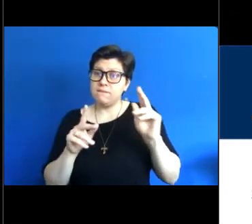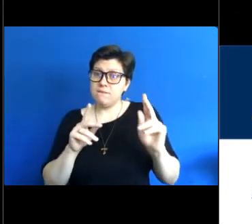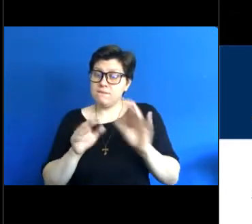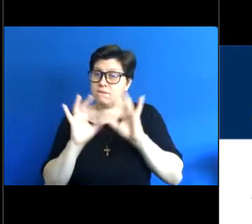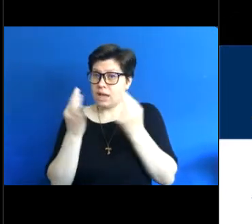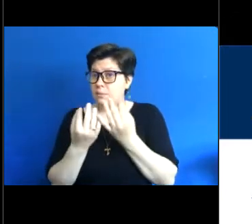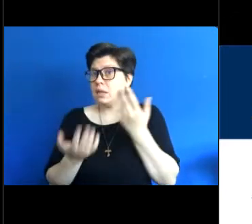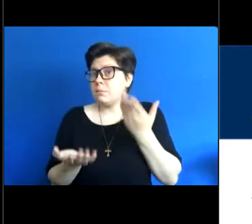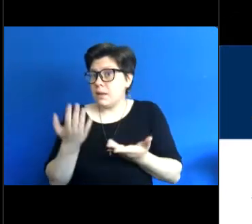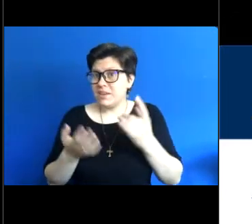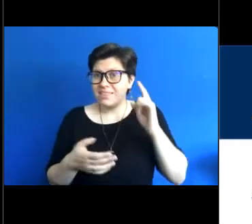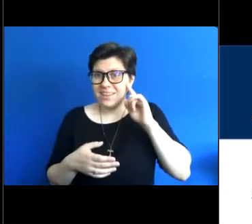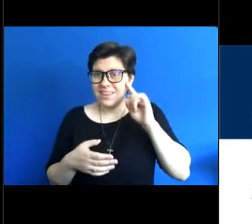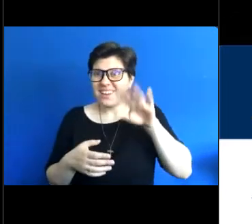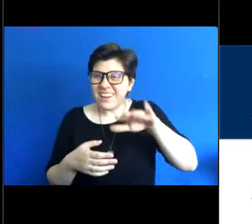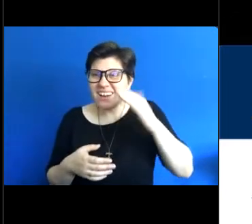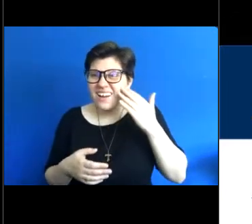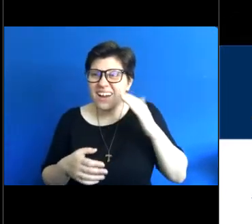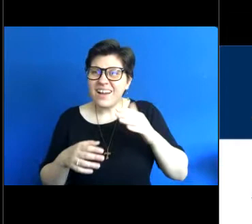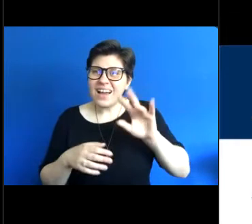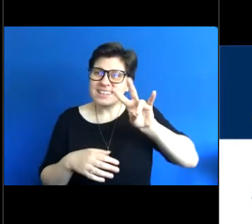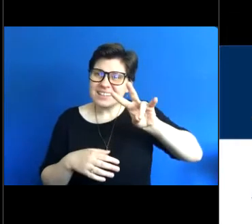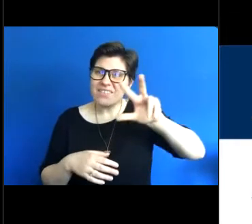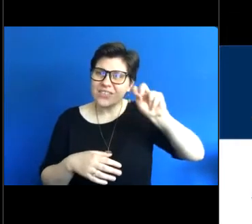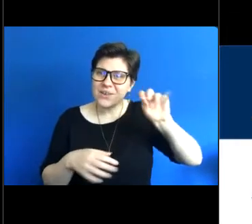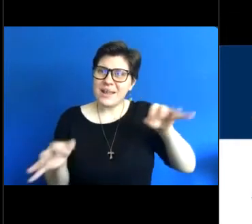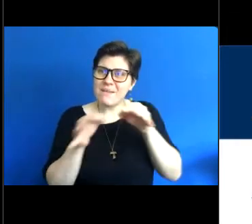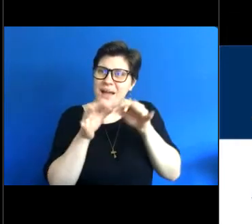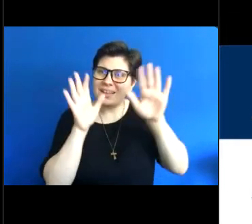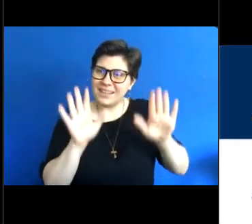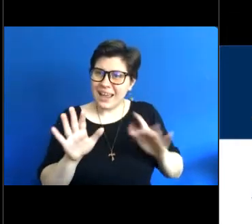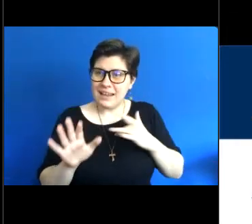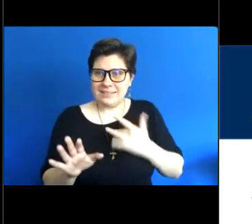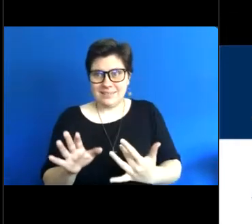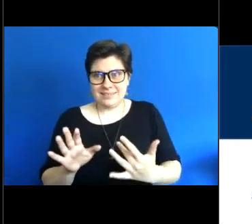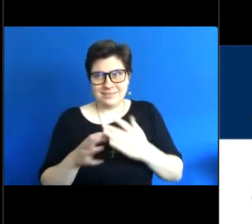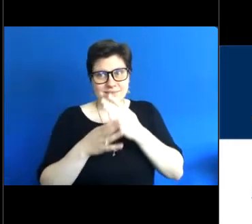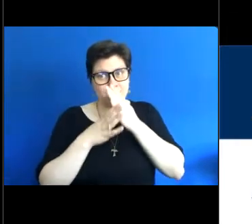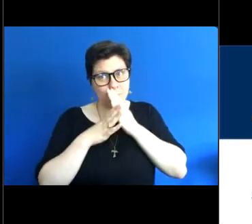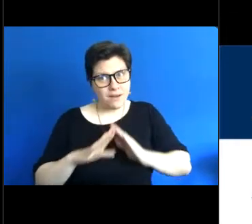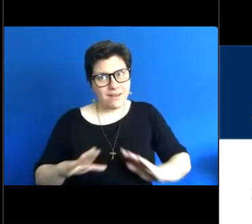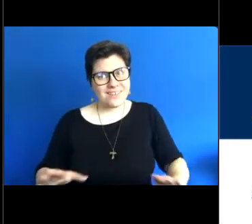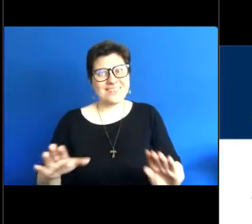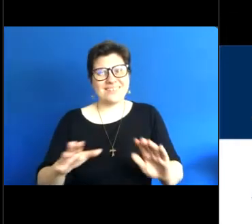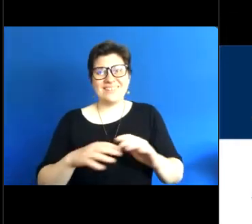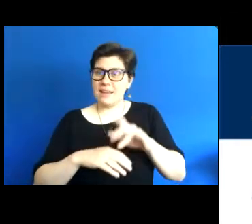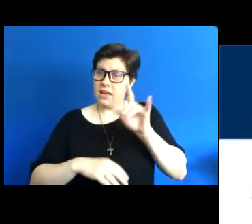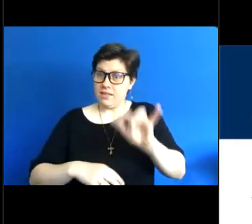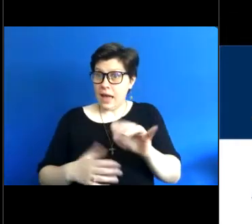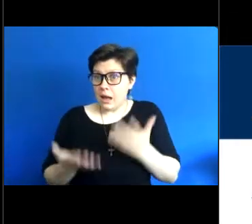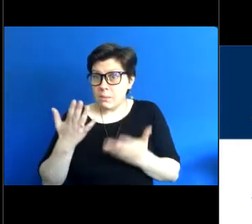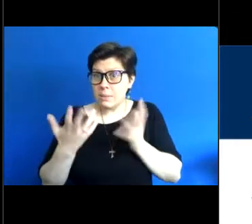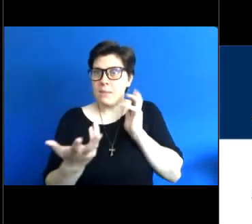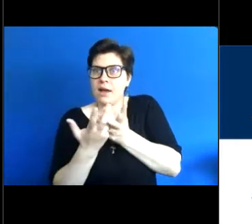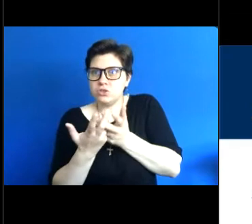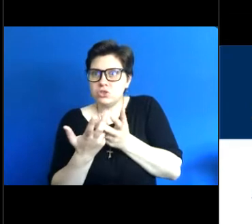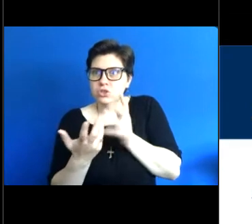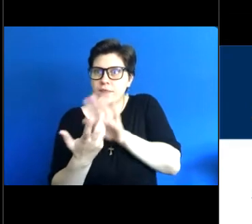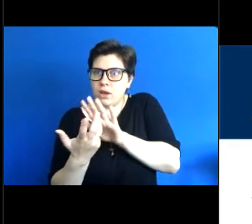the 7:30 Mass on Sunday, which tends to be quieter in some parishes, might be better for their